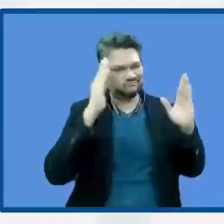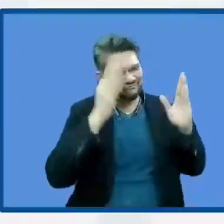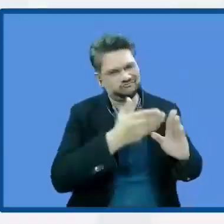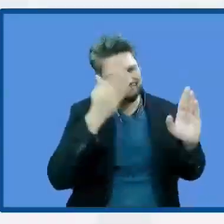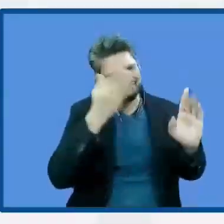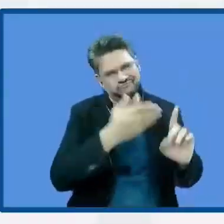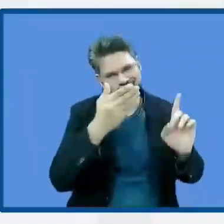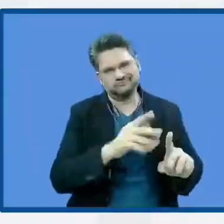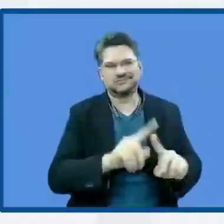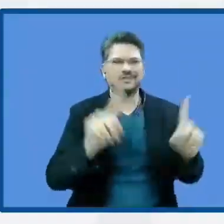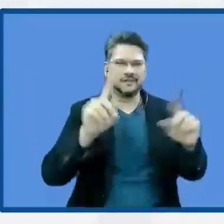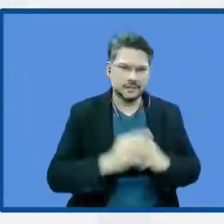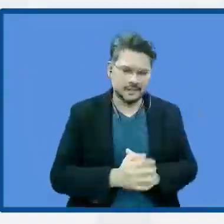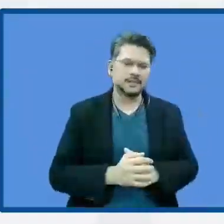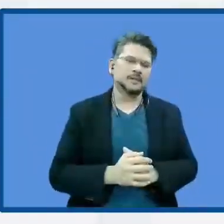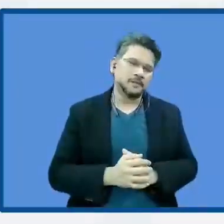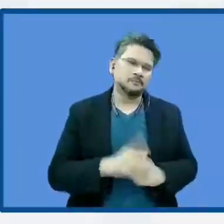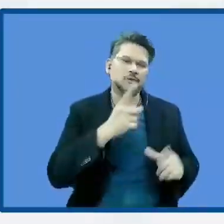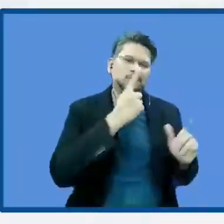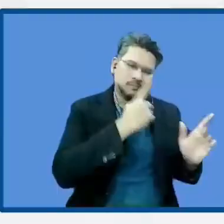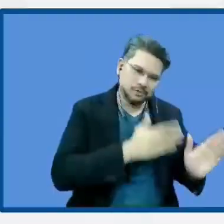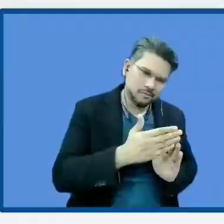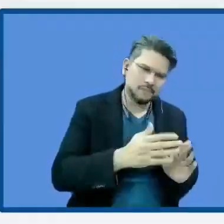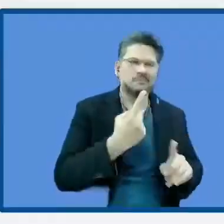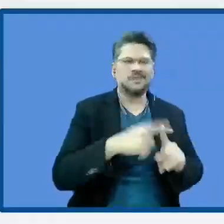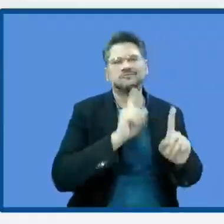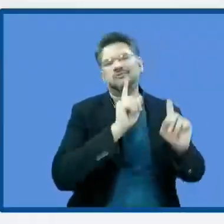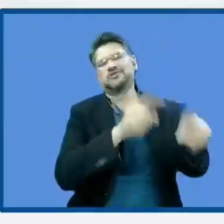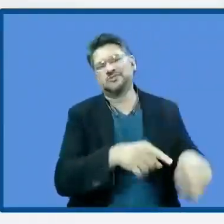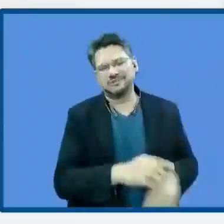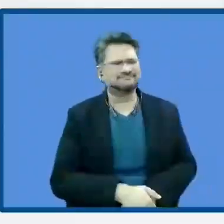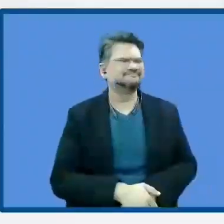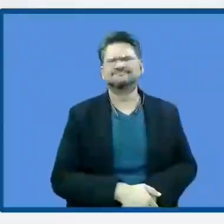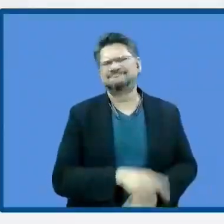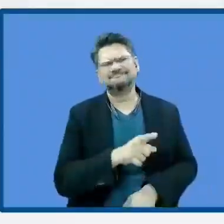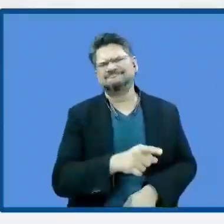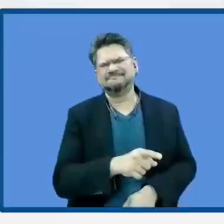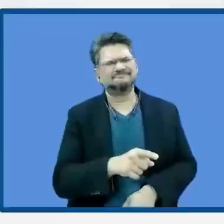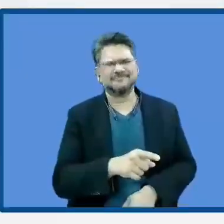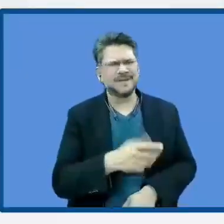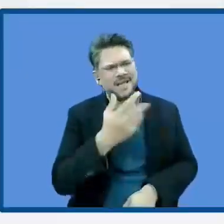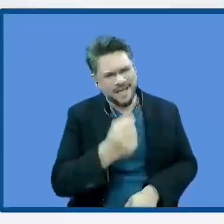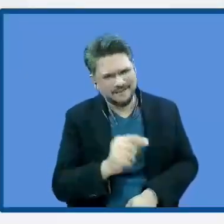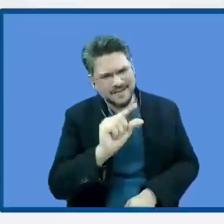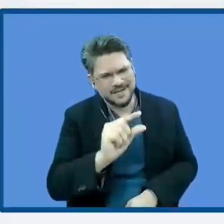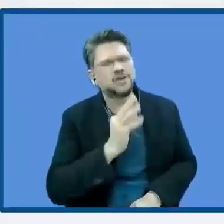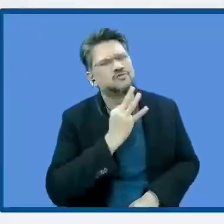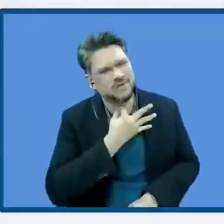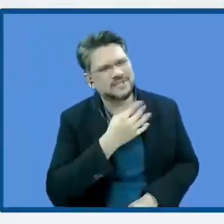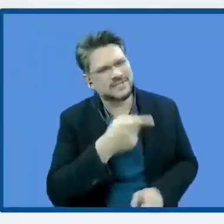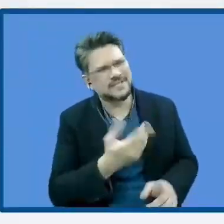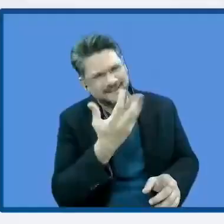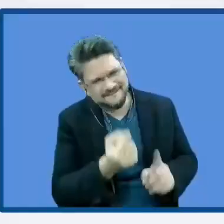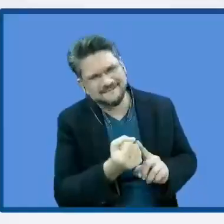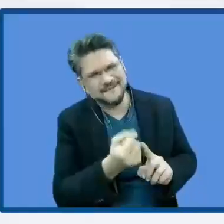by preparedness and response, which is not bad in itself. We need that because there's a residual risk and we should be prepared for and plan